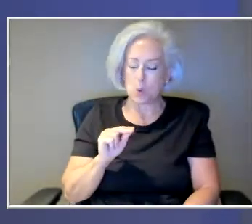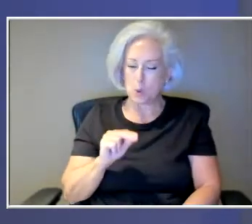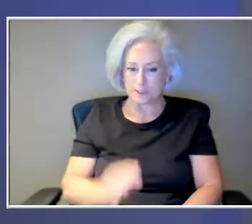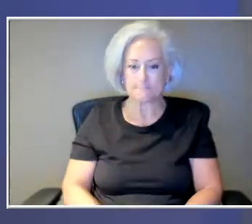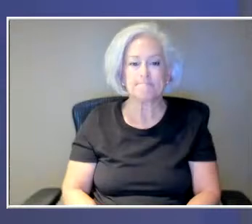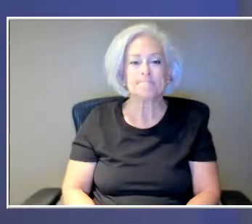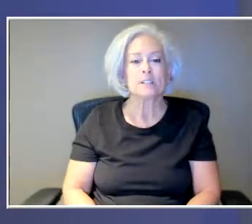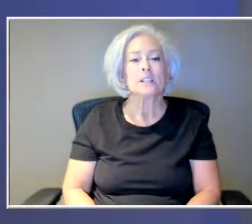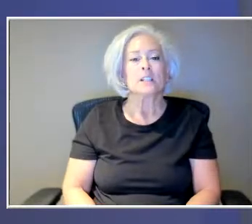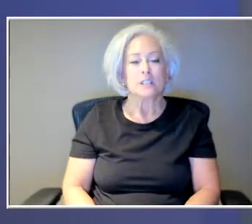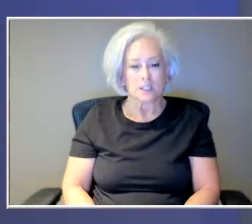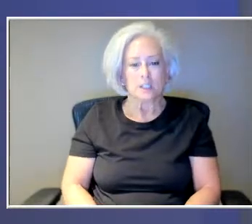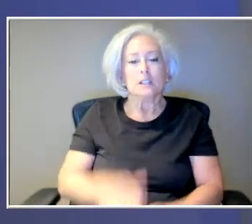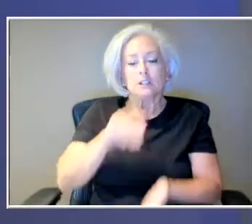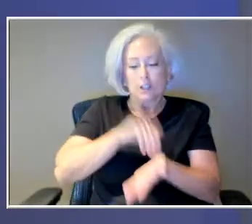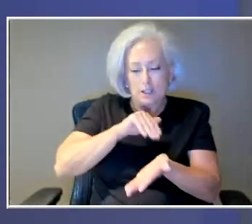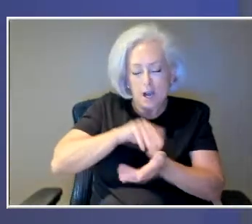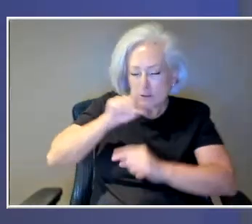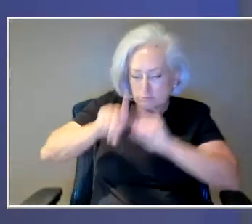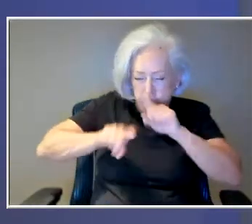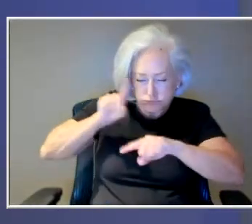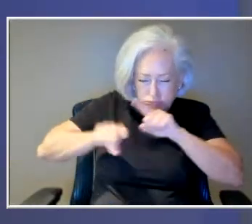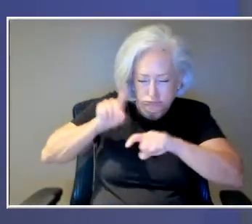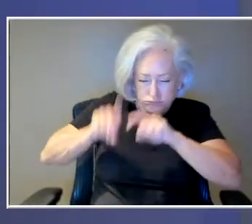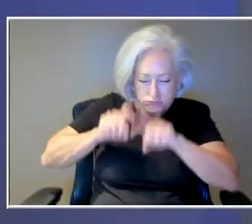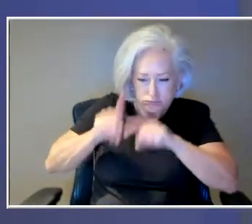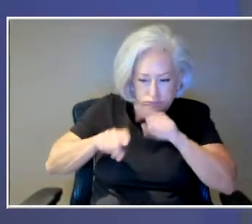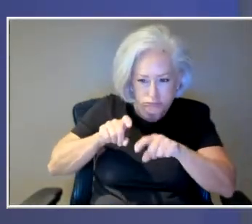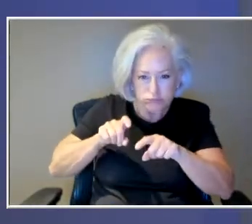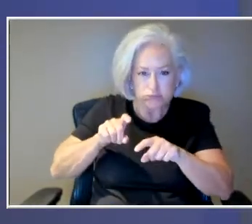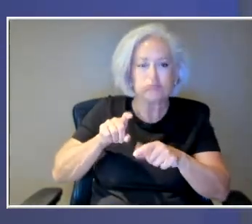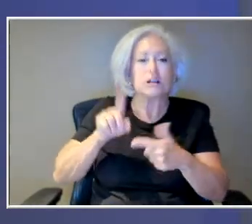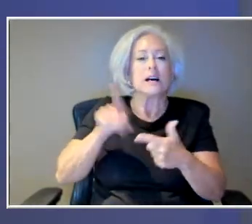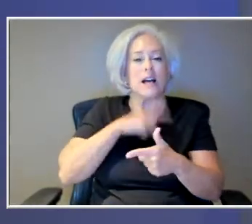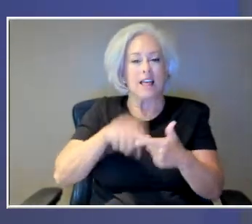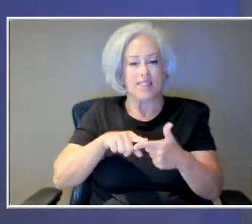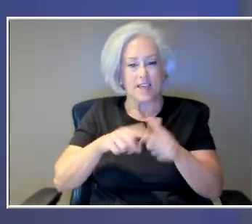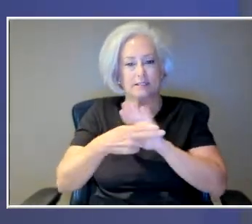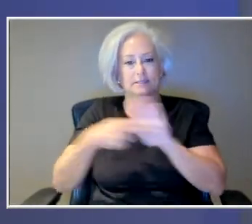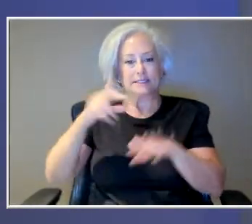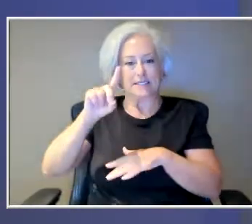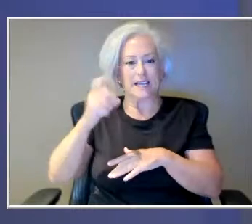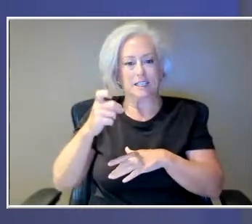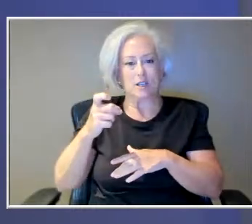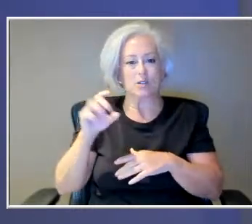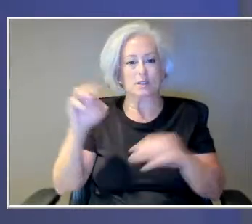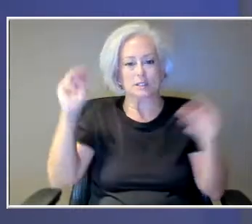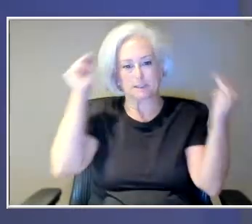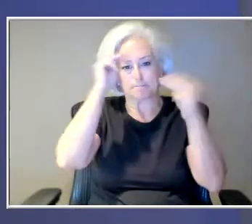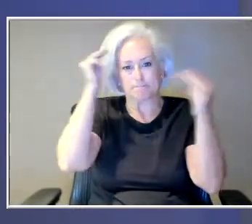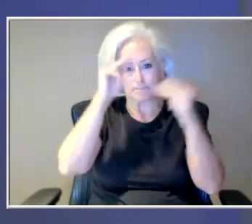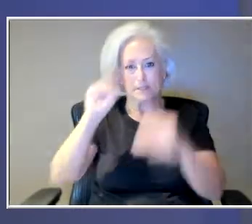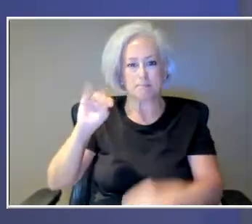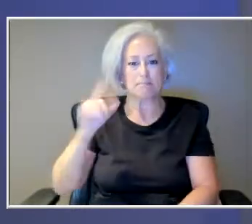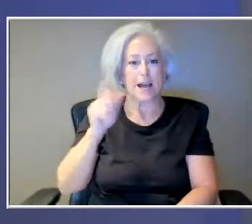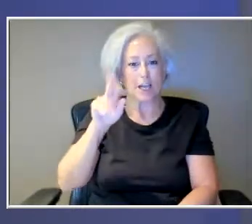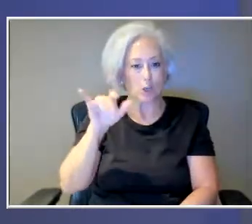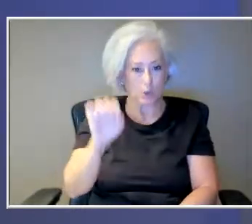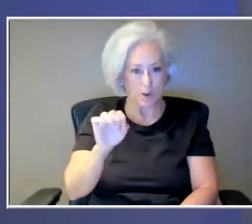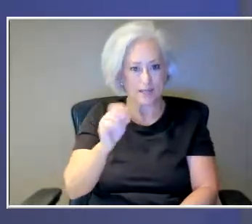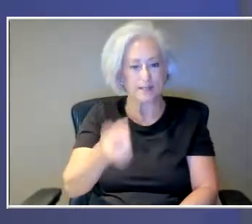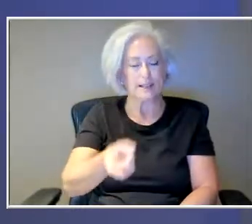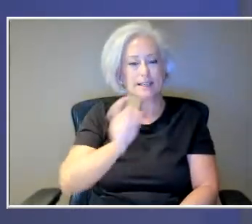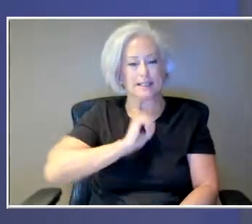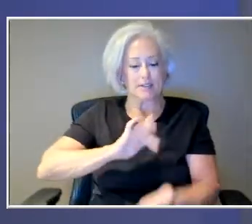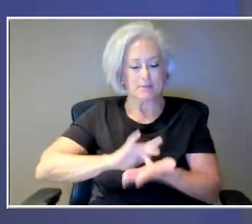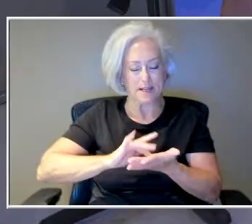of questions and diagnosed me for a migraine at that time, and gave me medication for vomiting and